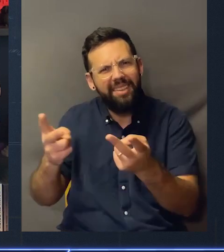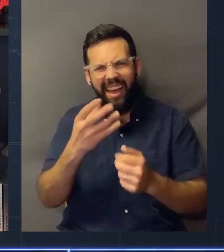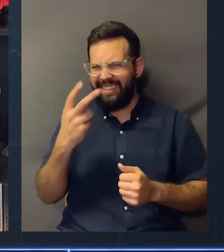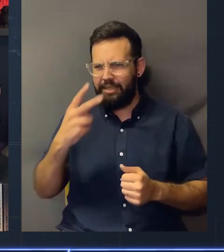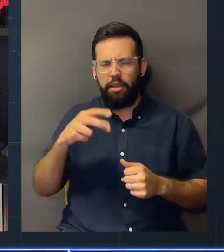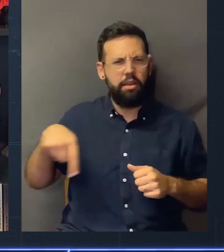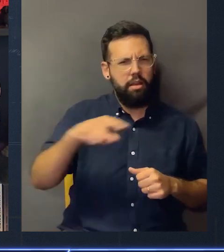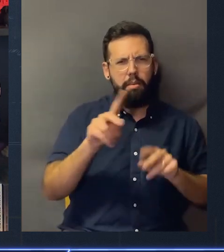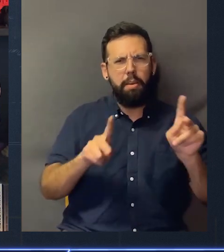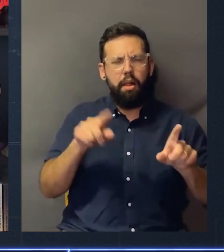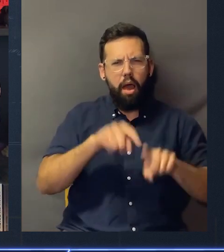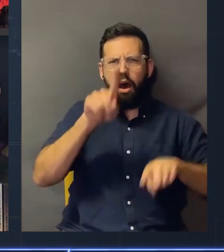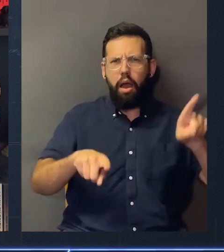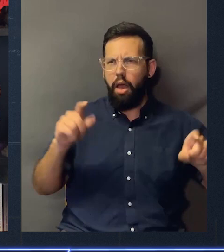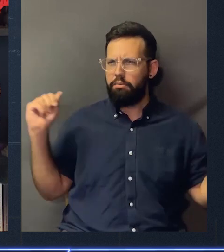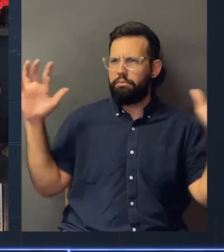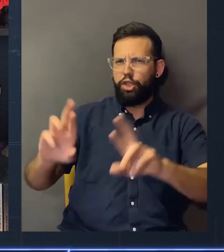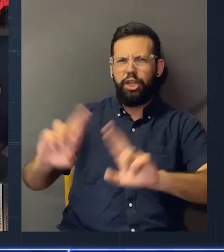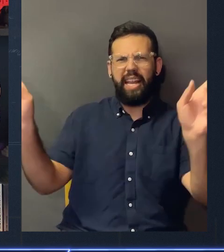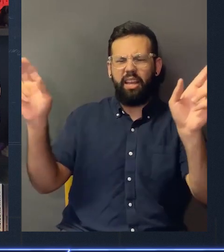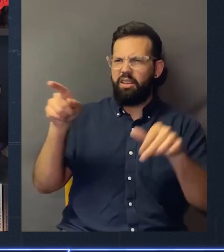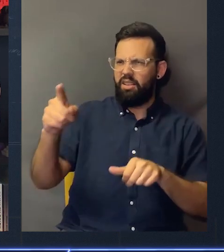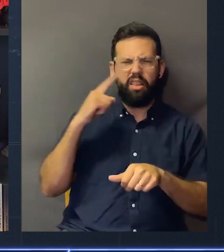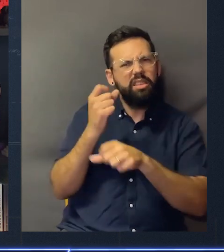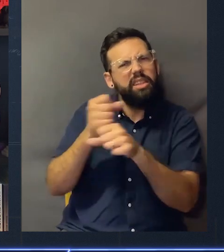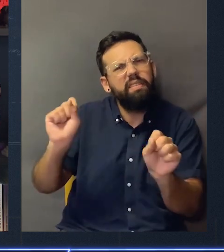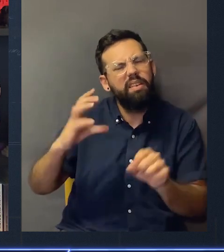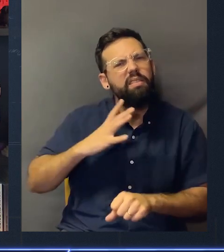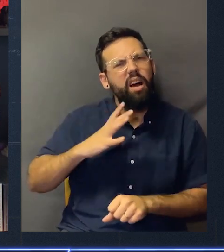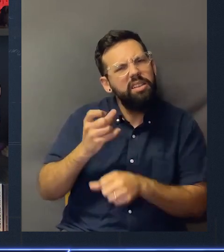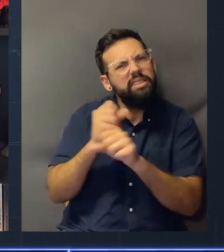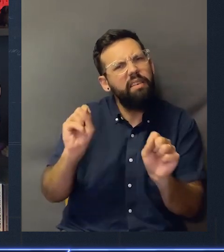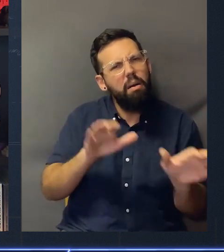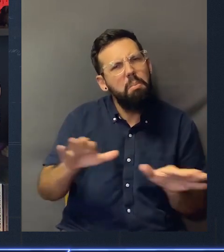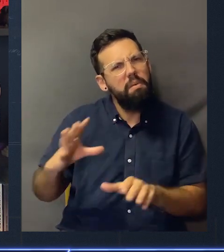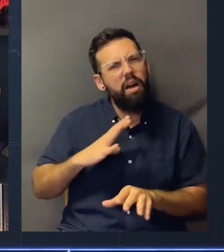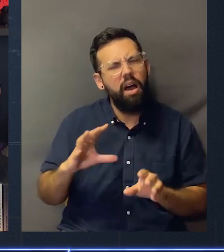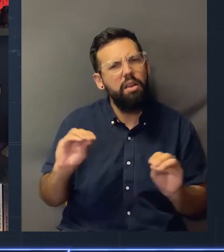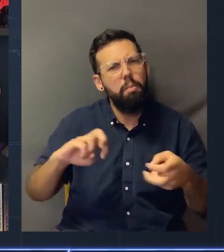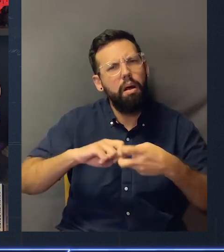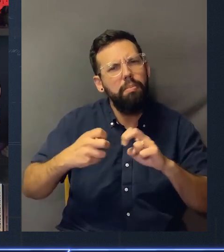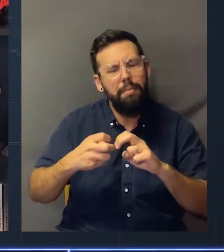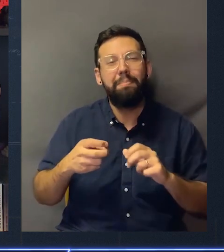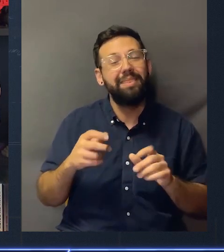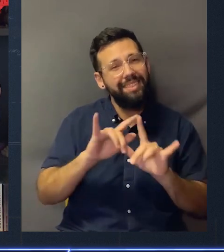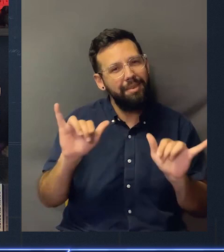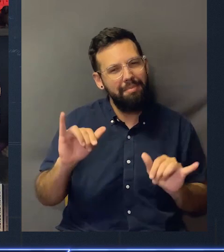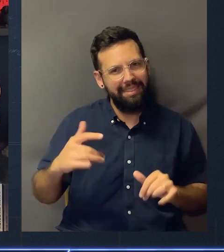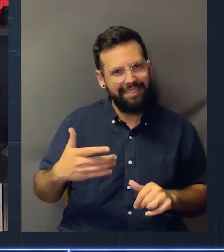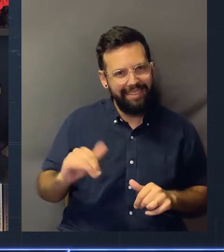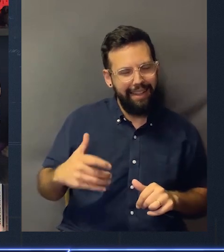make this climb and think this should be totally reasonable, totally, totally safe. I'm still really, really